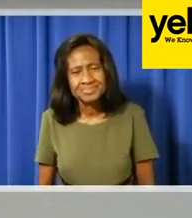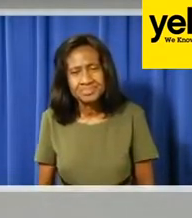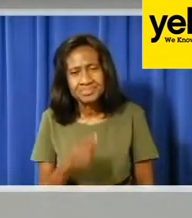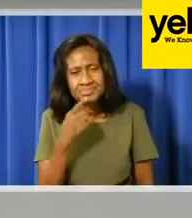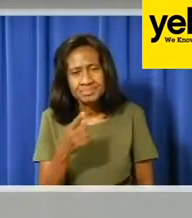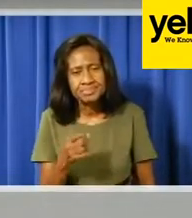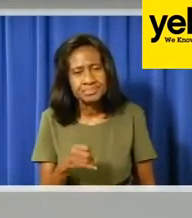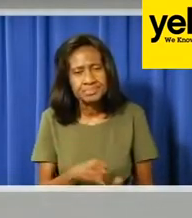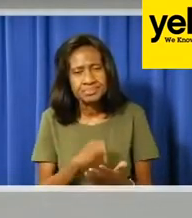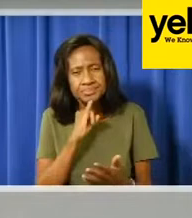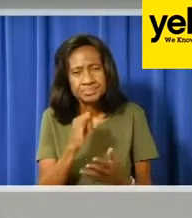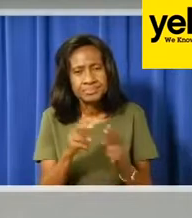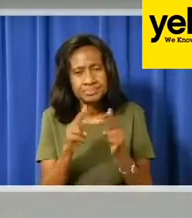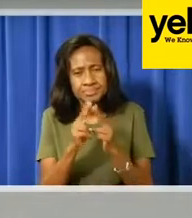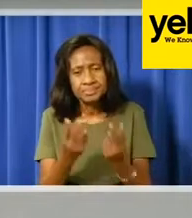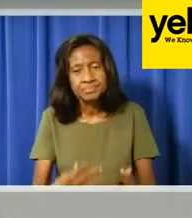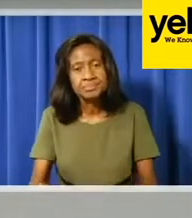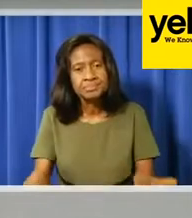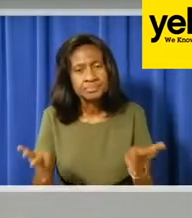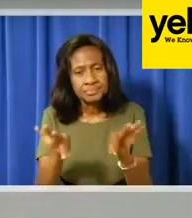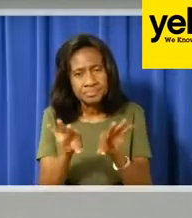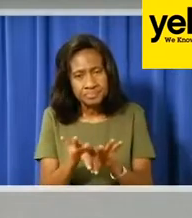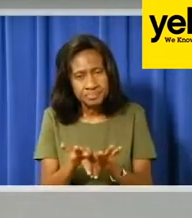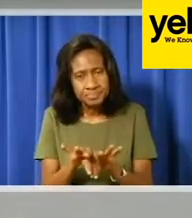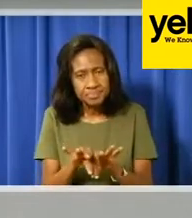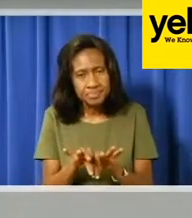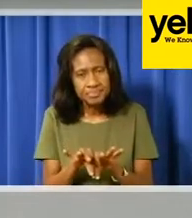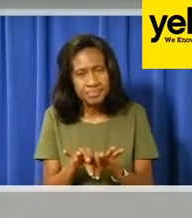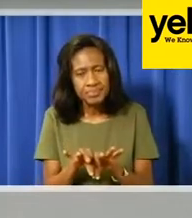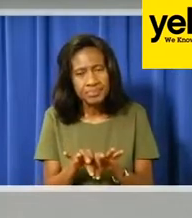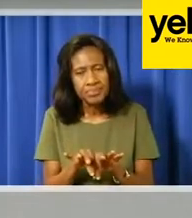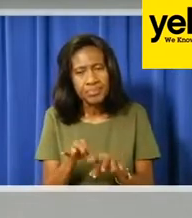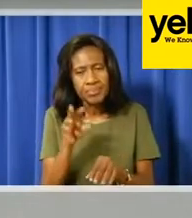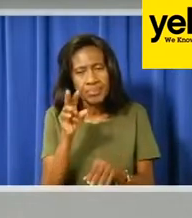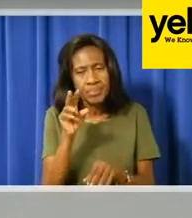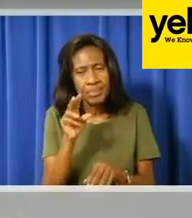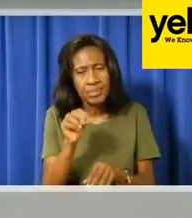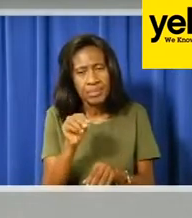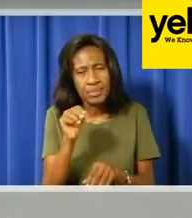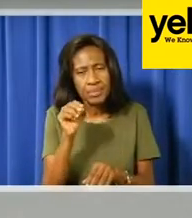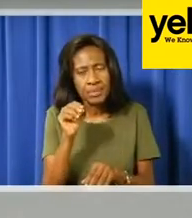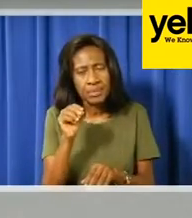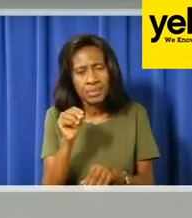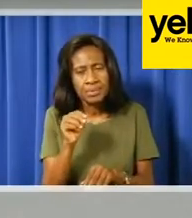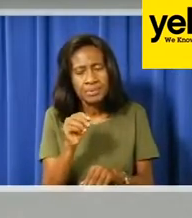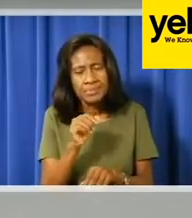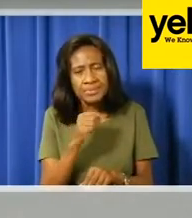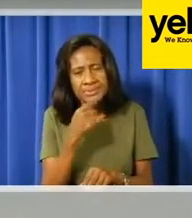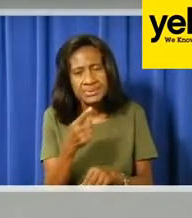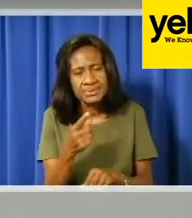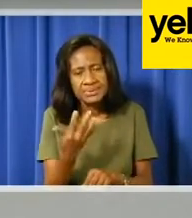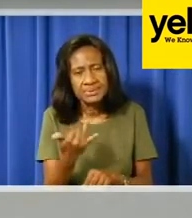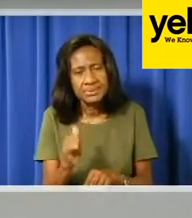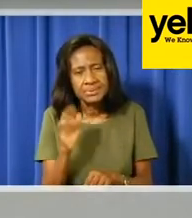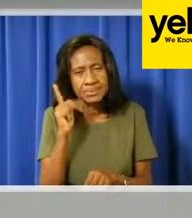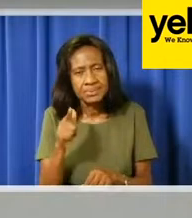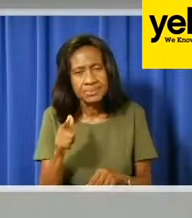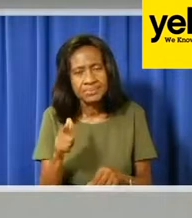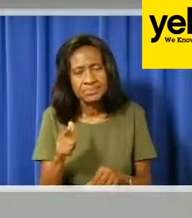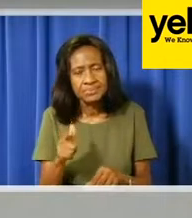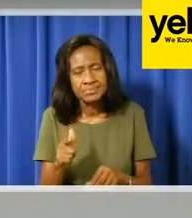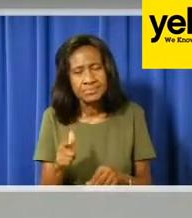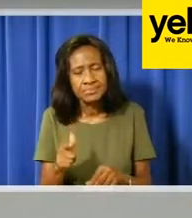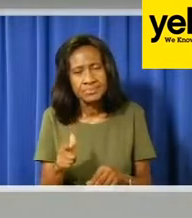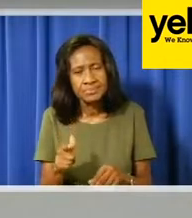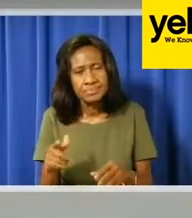serious, serious issue, and we've got to do it justice. Nobody takes this very lightly. So we're going to get an update the